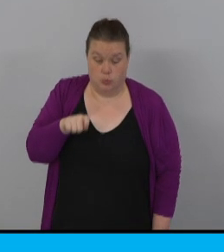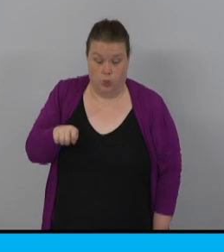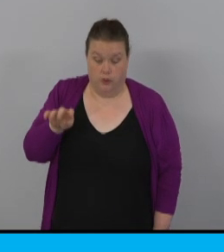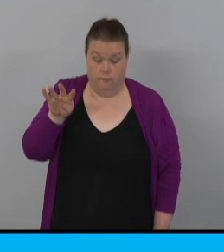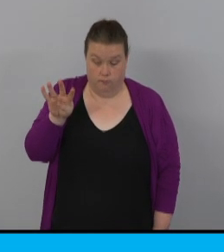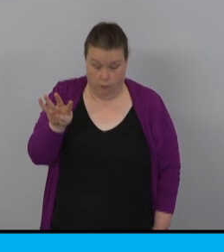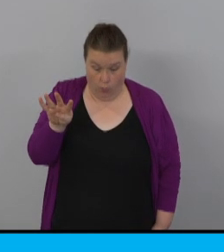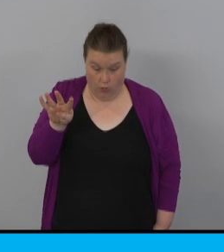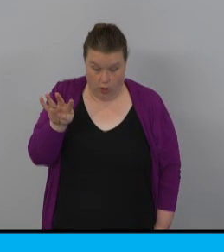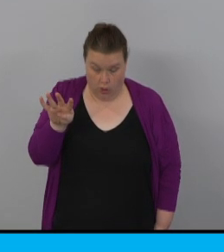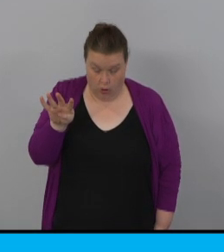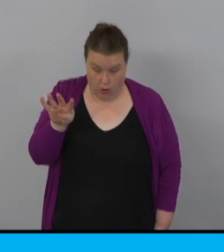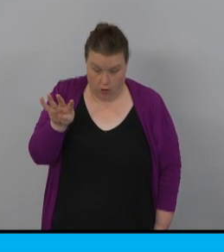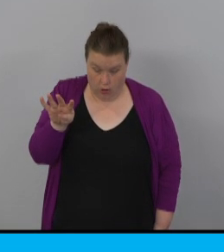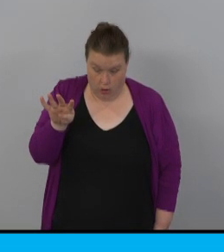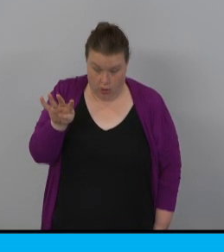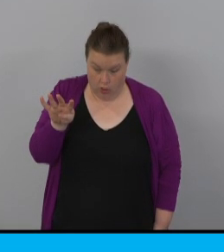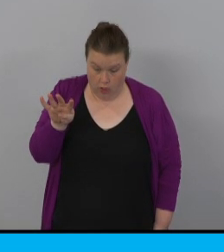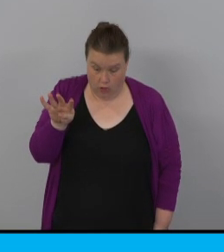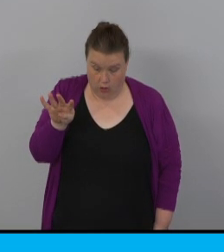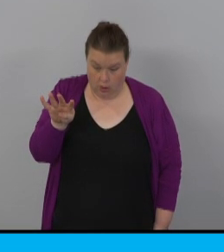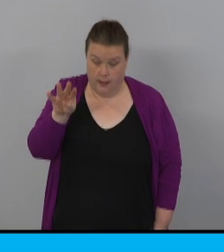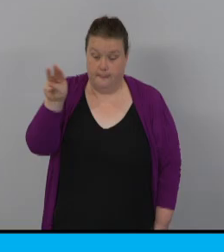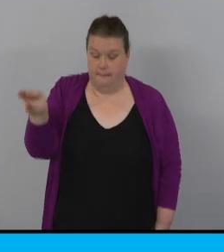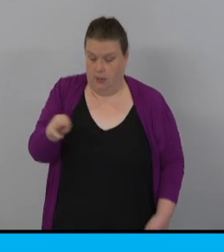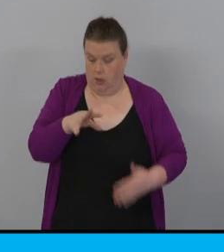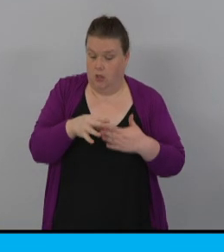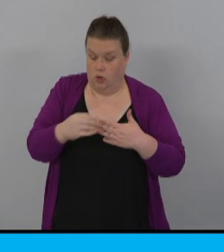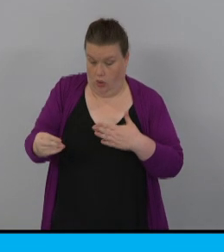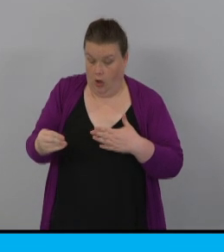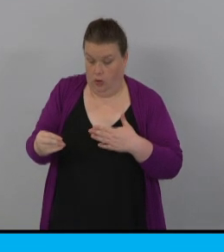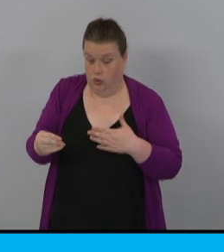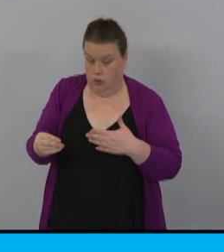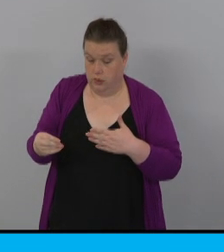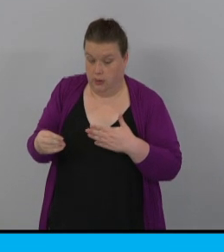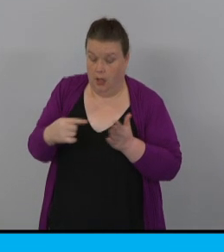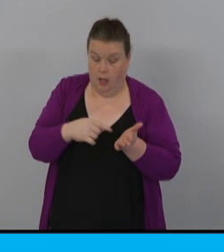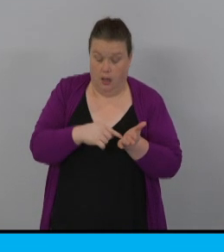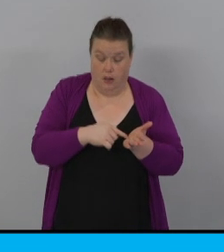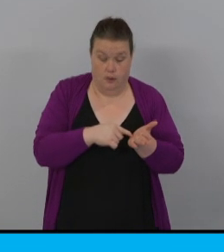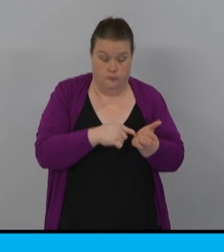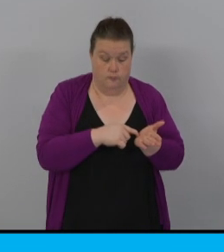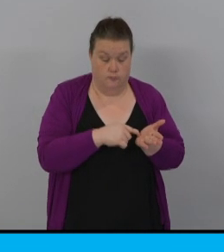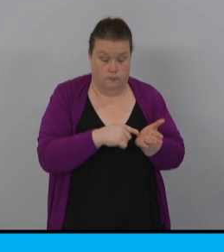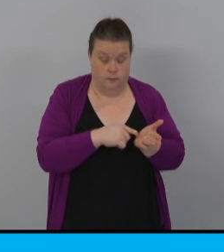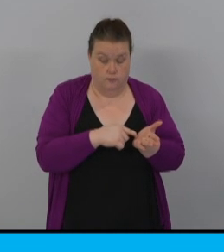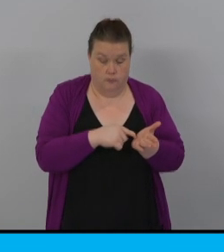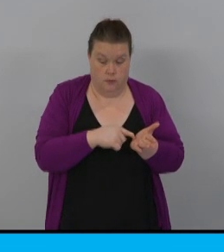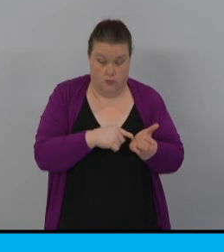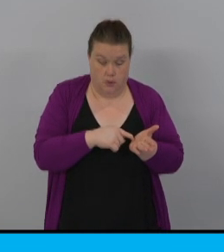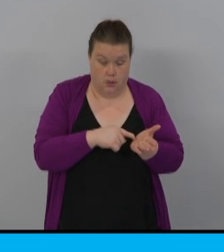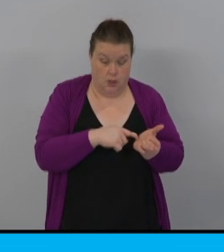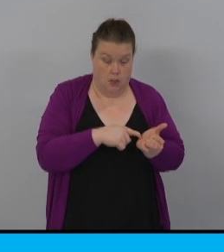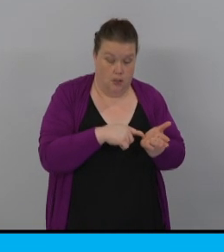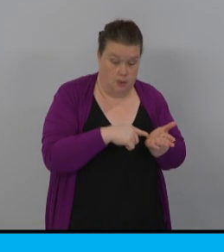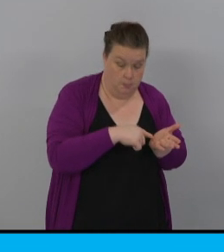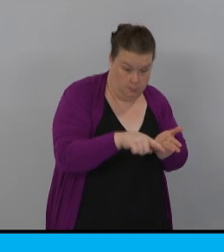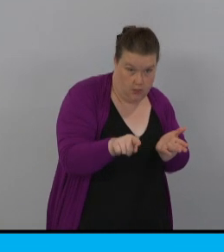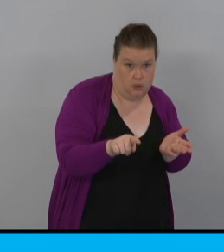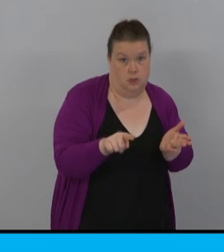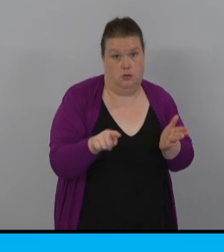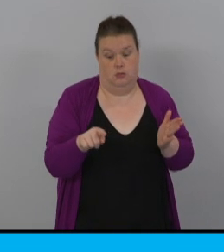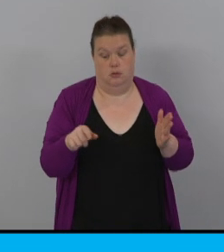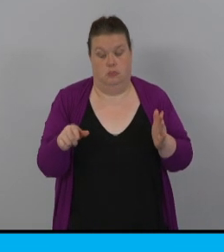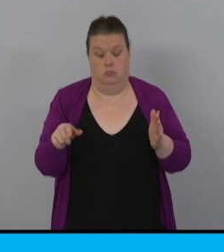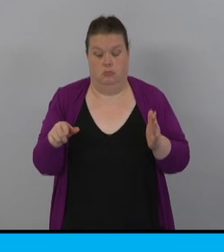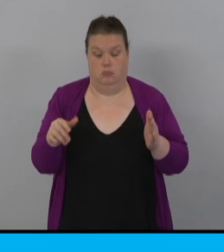of revenues over, or expenditures over revenues, and then we have our an operating transfer that we